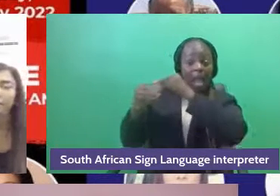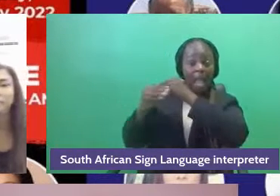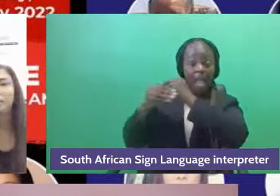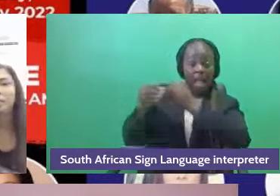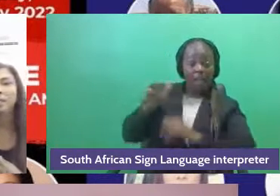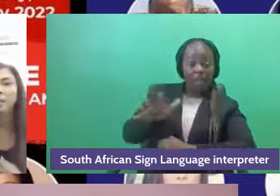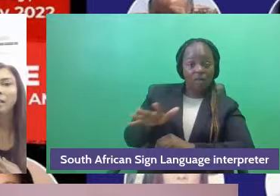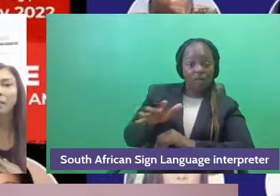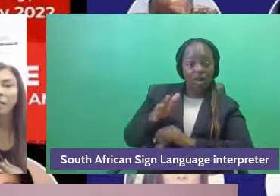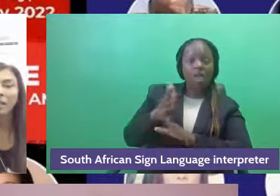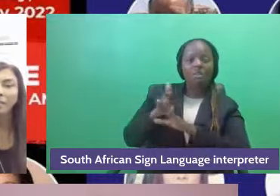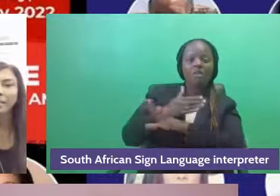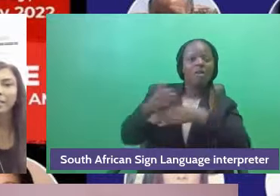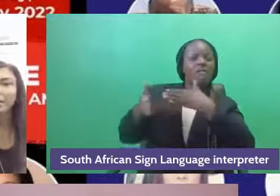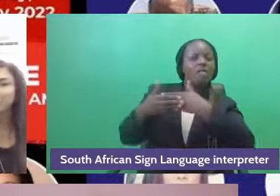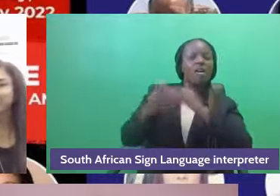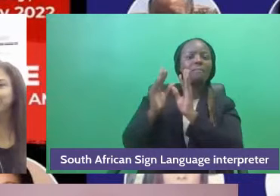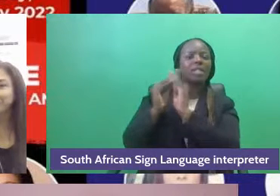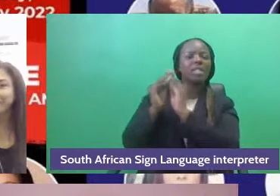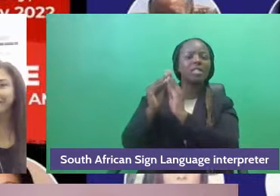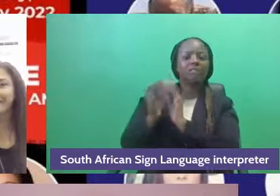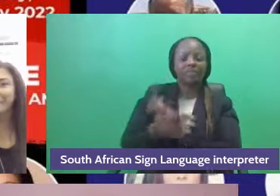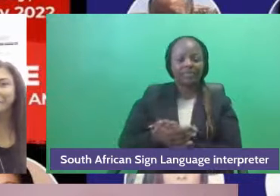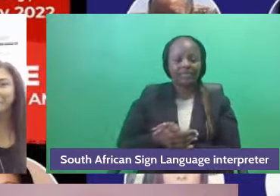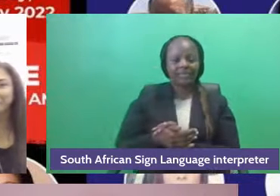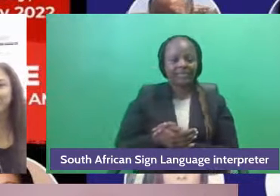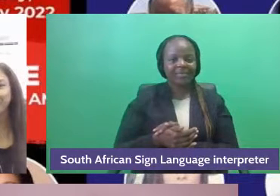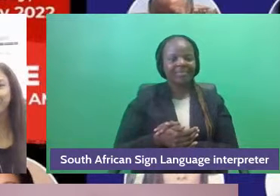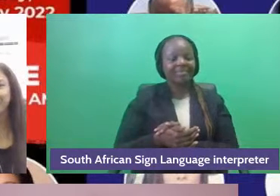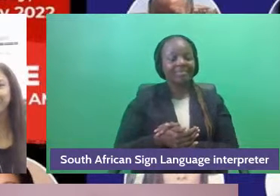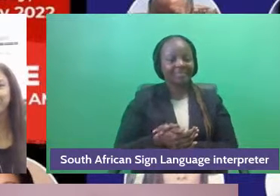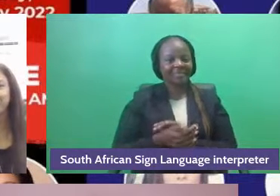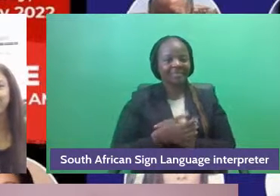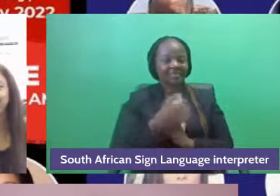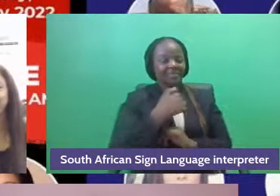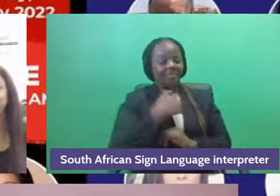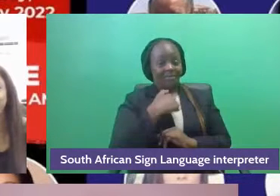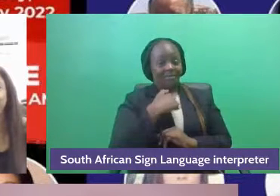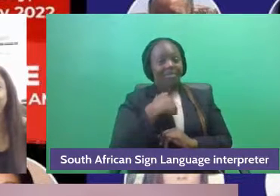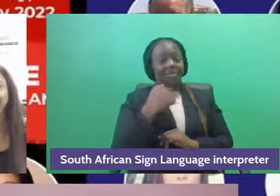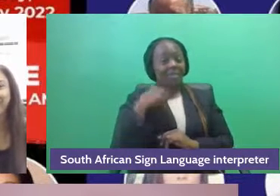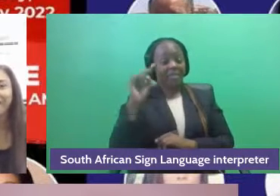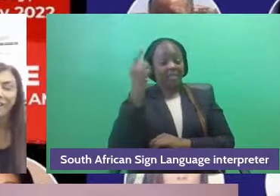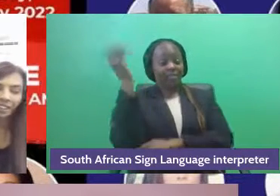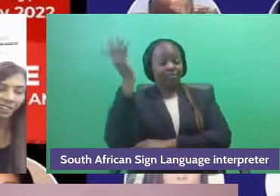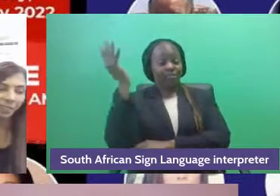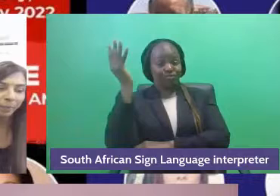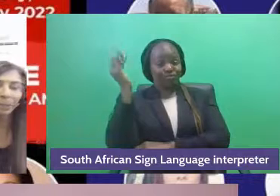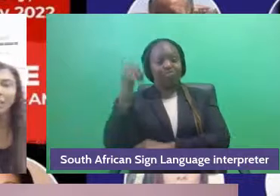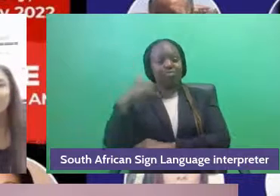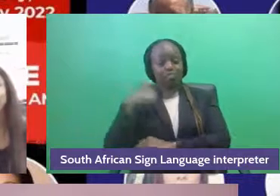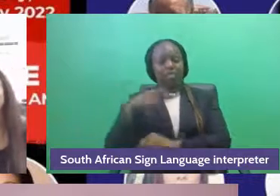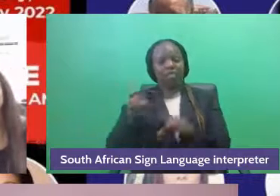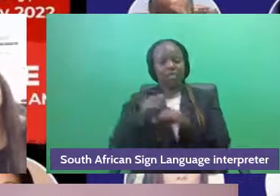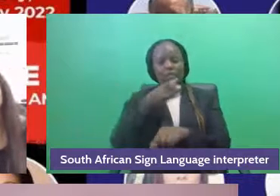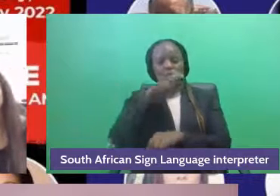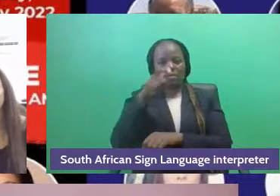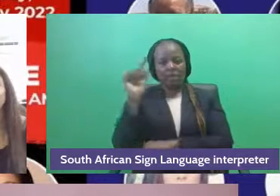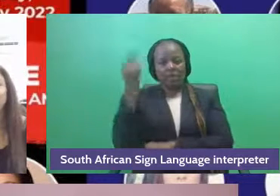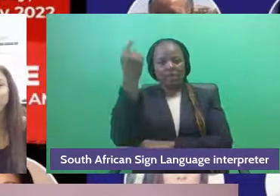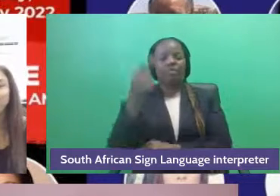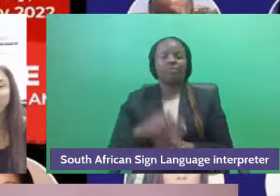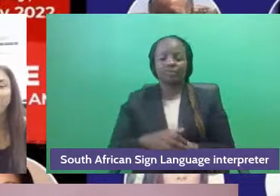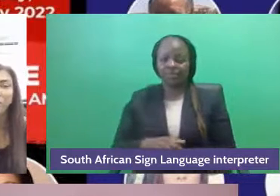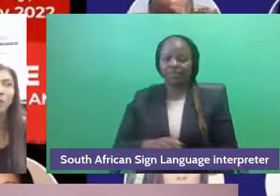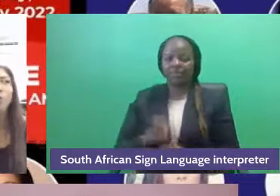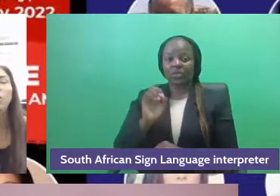session. Okay, since I went first, I will go first in the rounding off as well. Again, thank you so much for